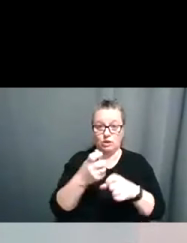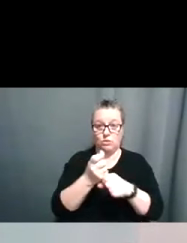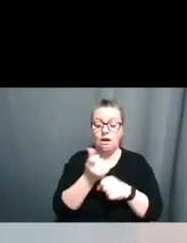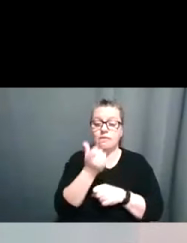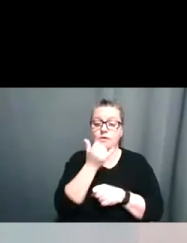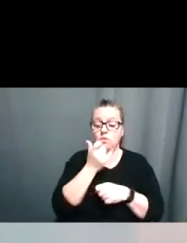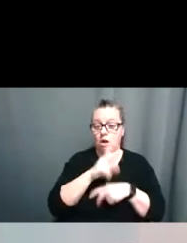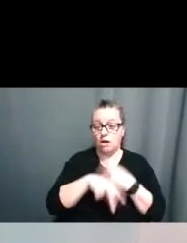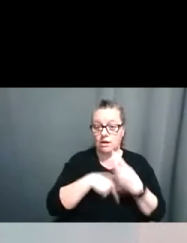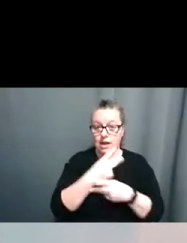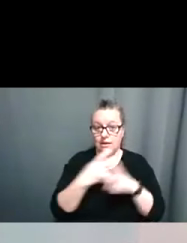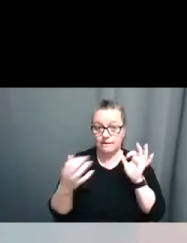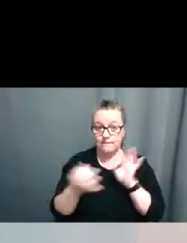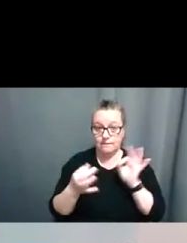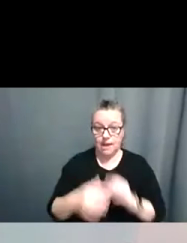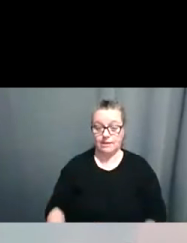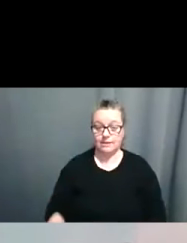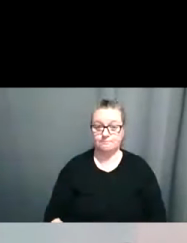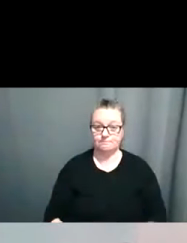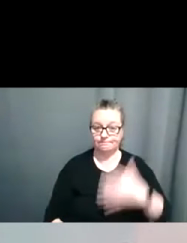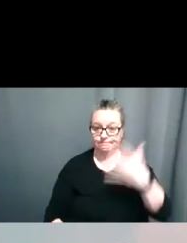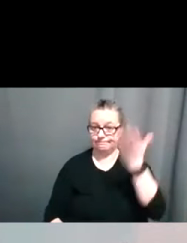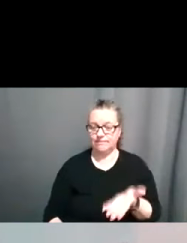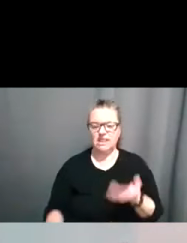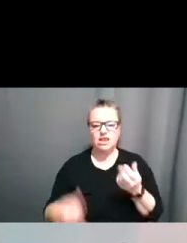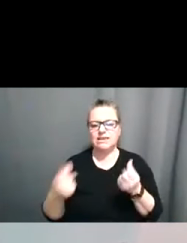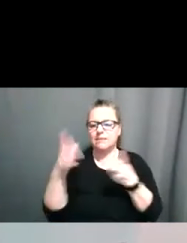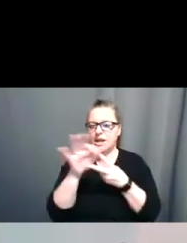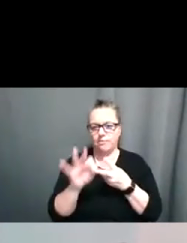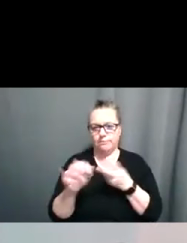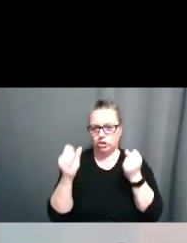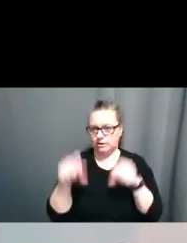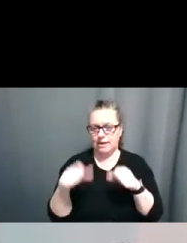of feedback? You can choose as many options as you'd like.